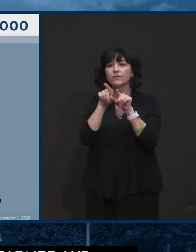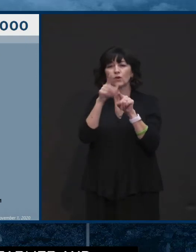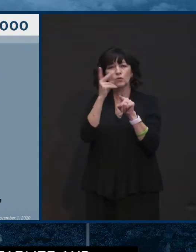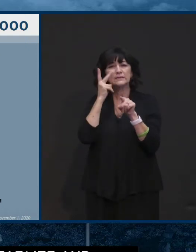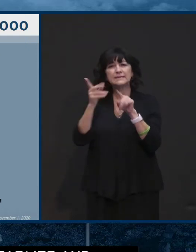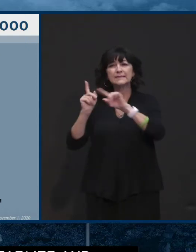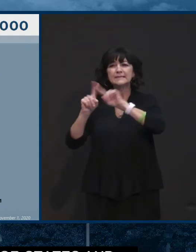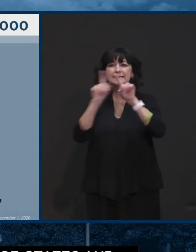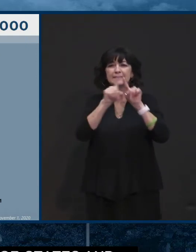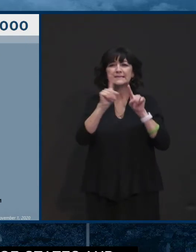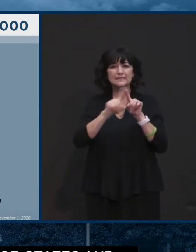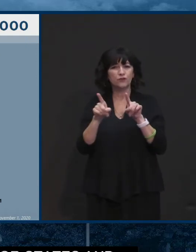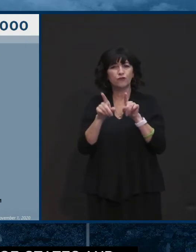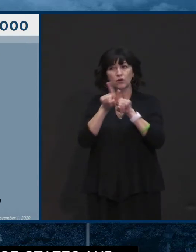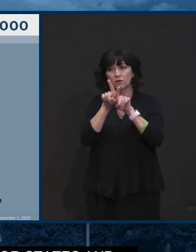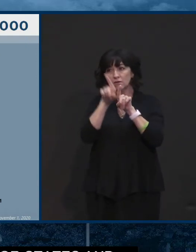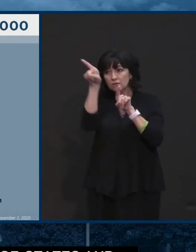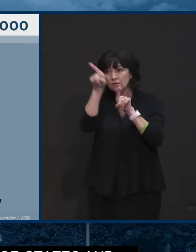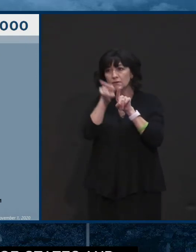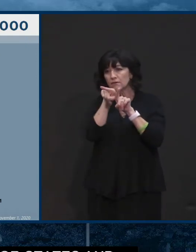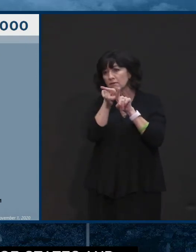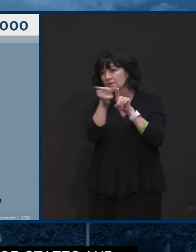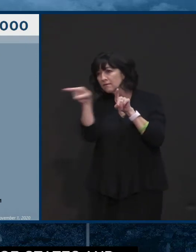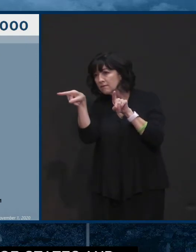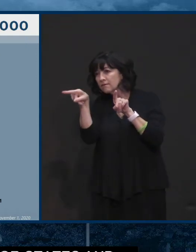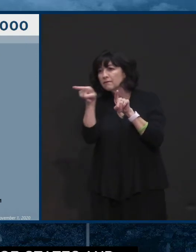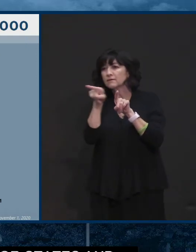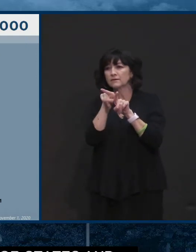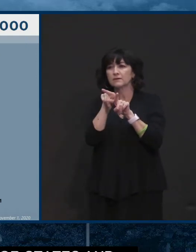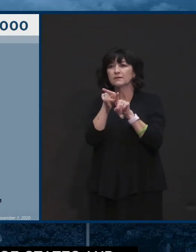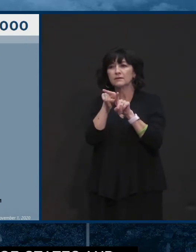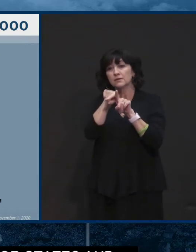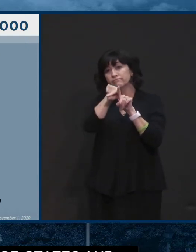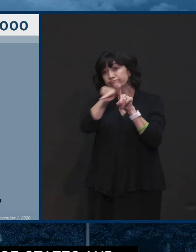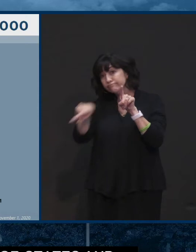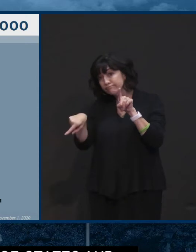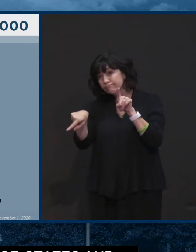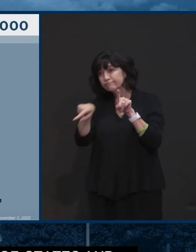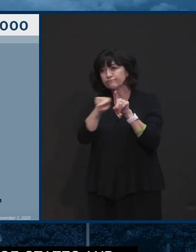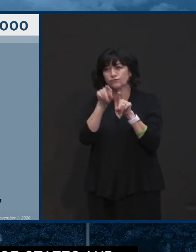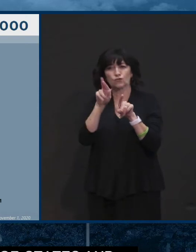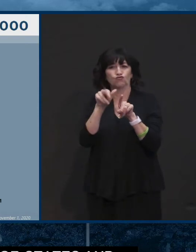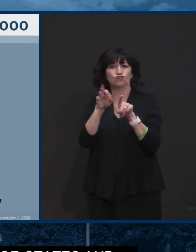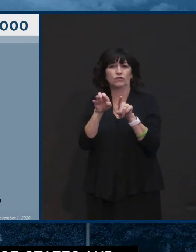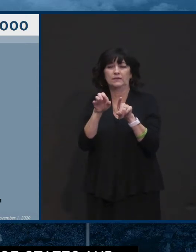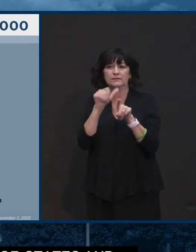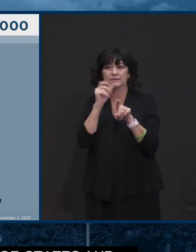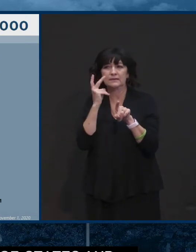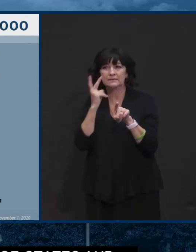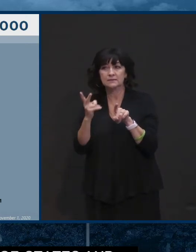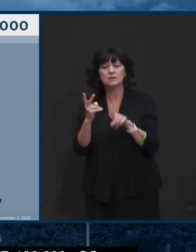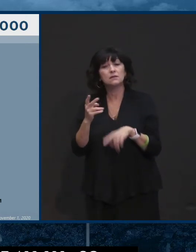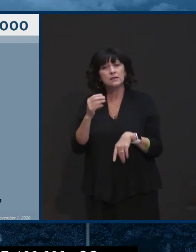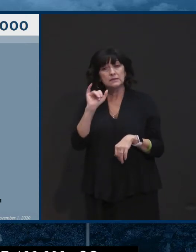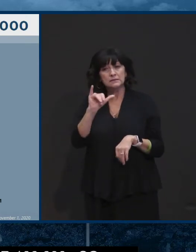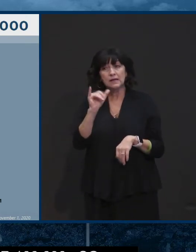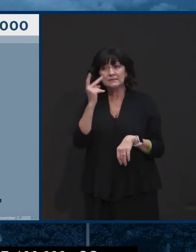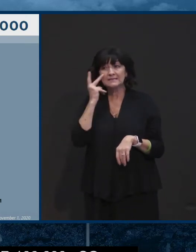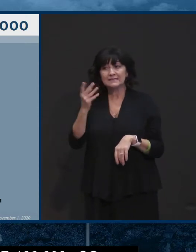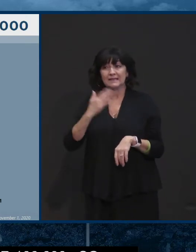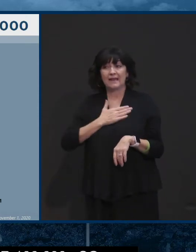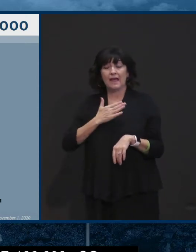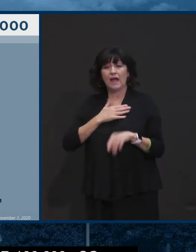increase in the new cases per 100,000. And so you can see while we are going up, we're not nearly as bad